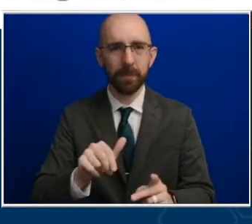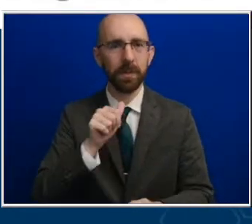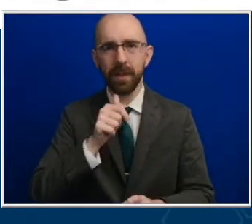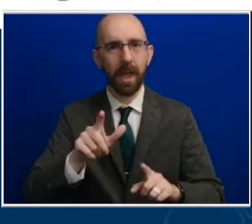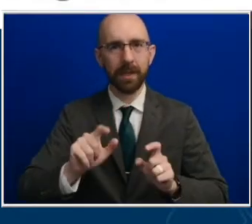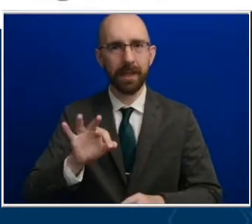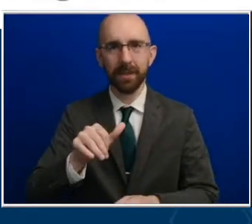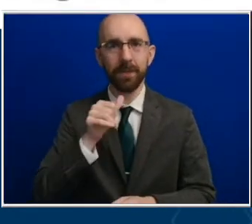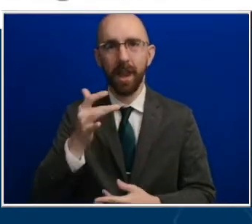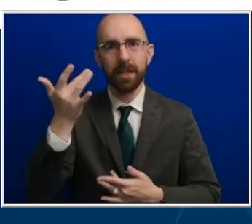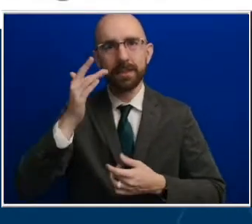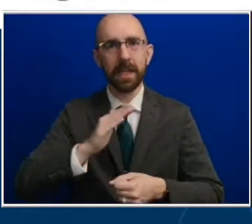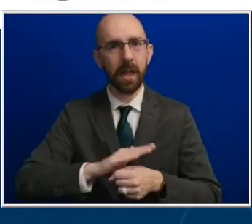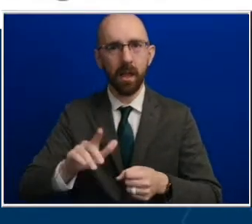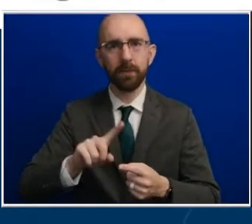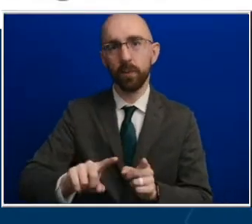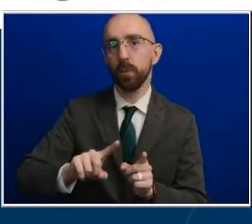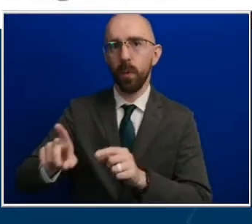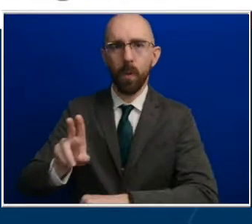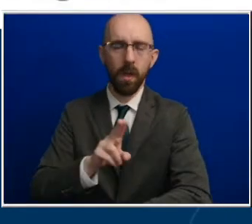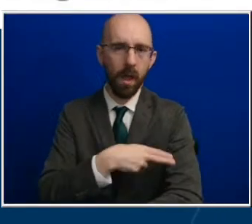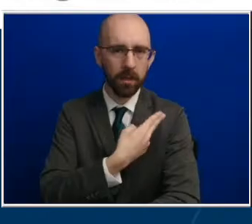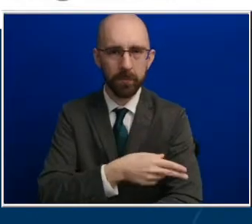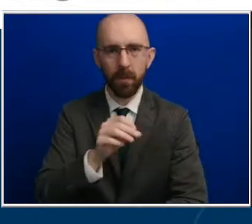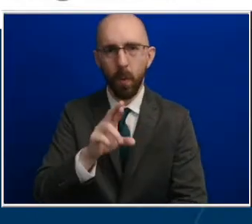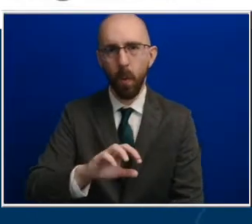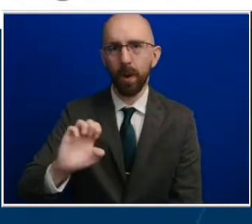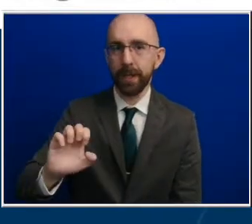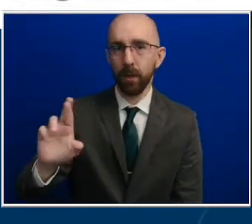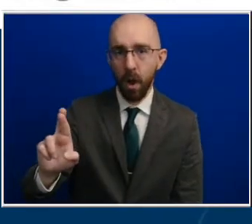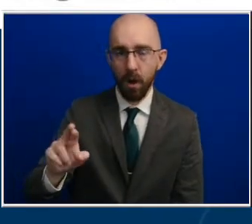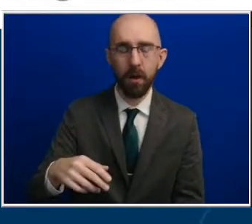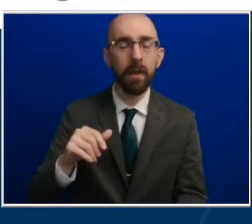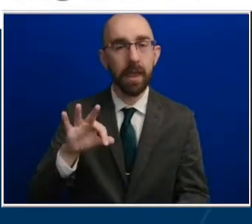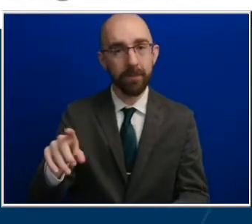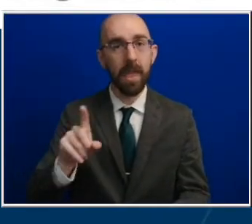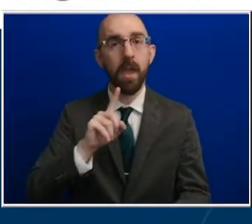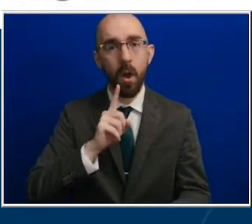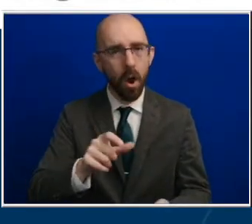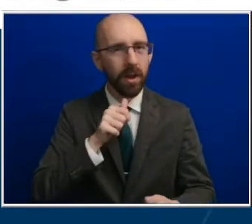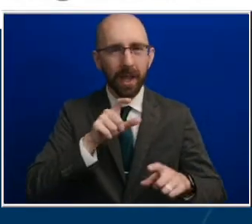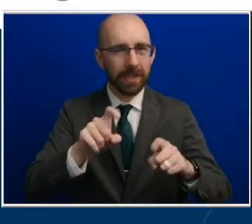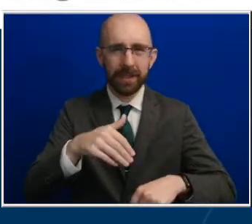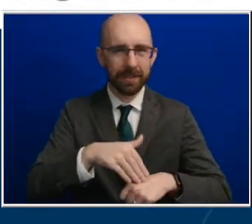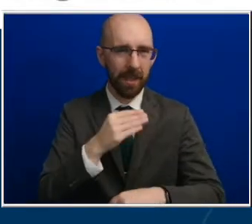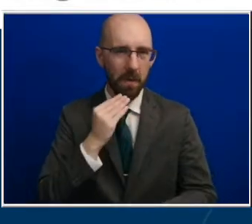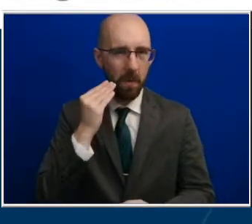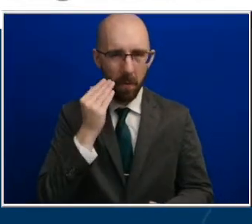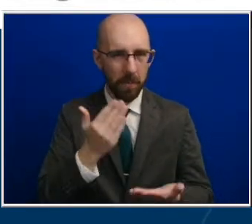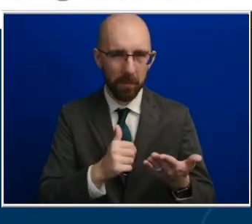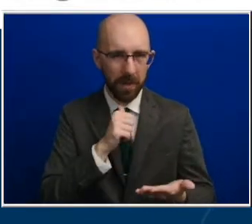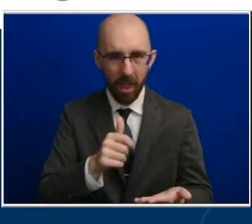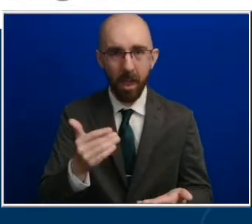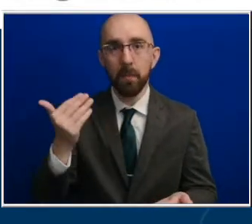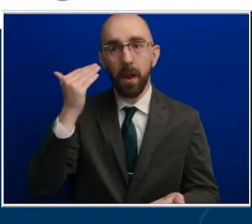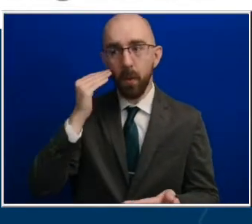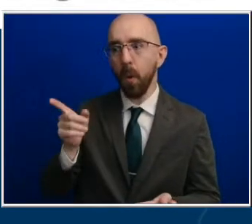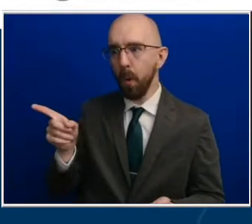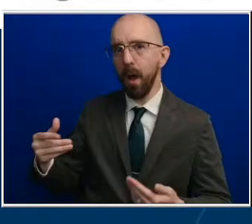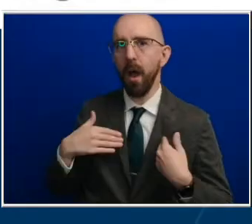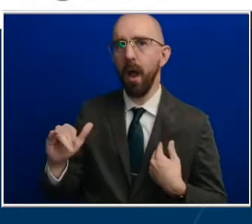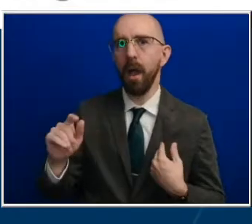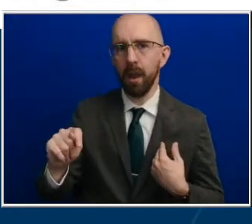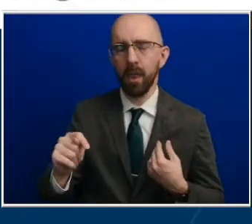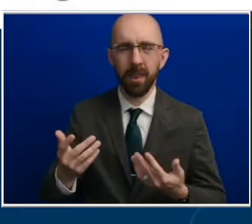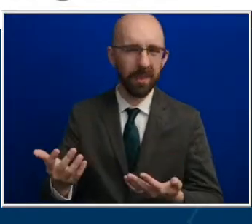to the hospital or the emergency department. Even if they are, they probably aren't testing at home if they know somebody who's had it. We also know that the lack